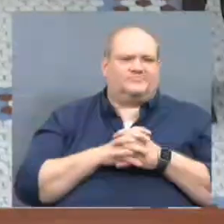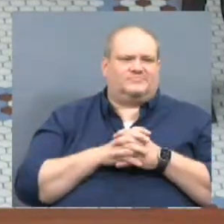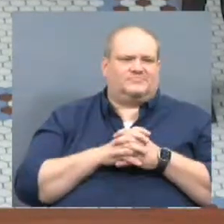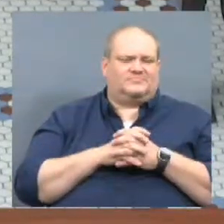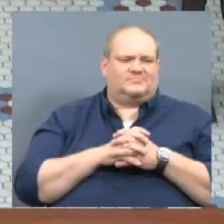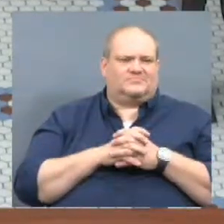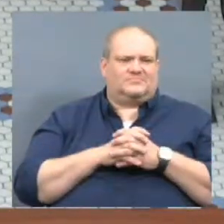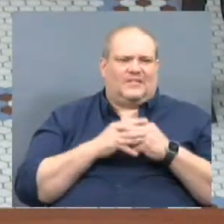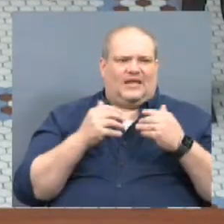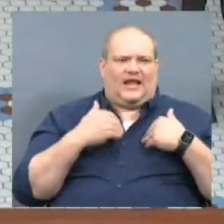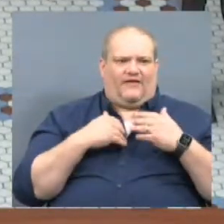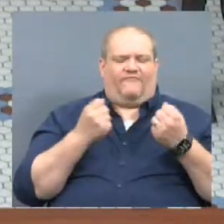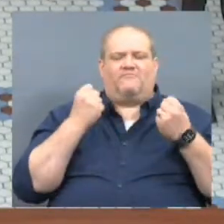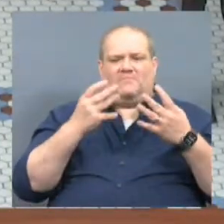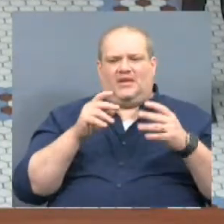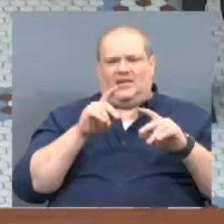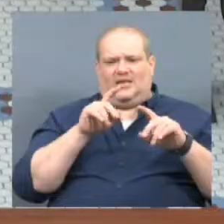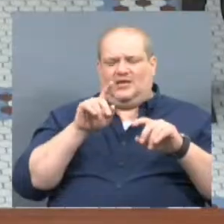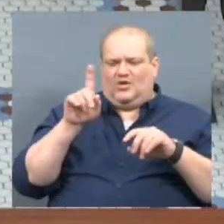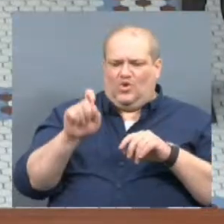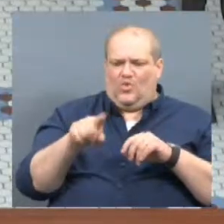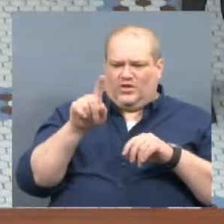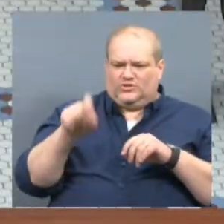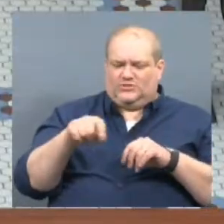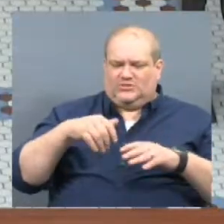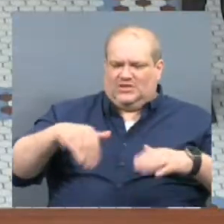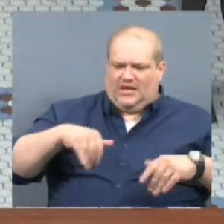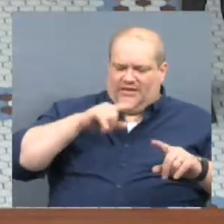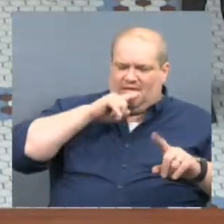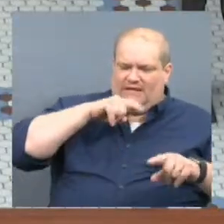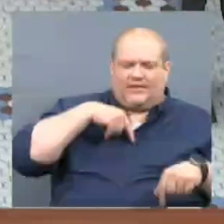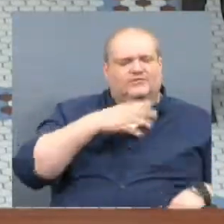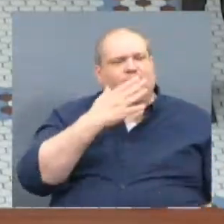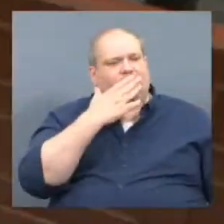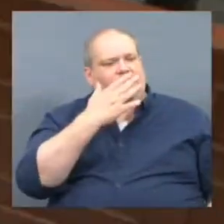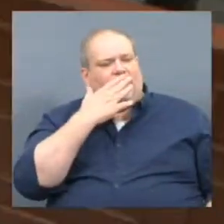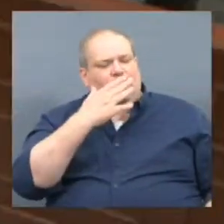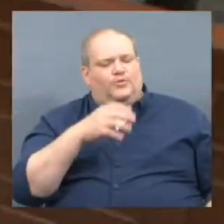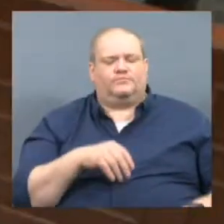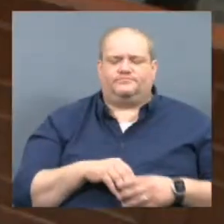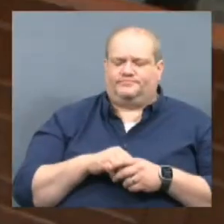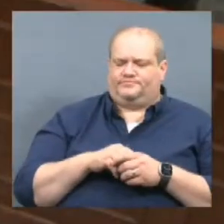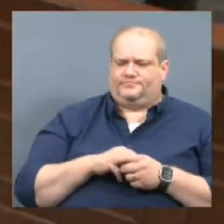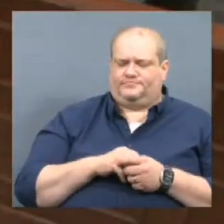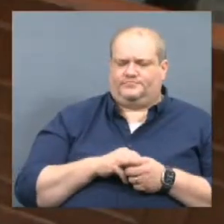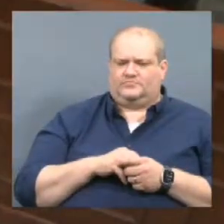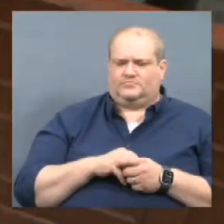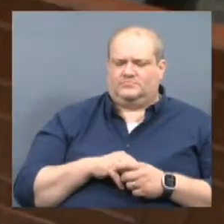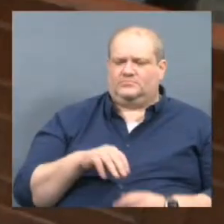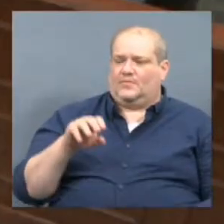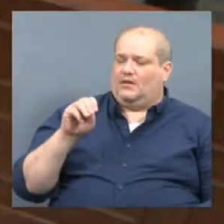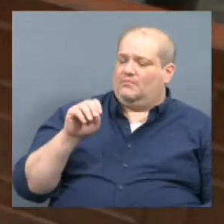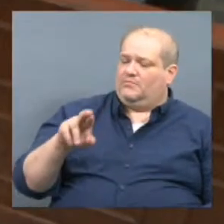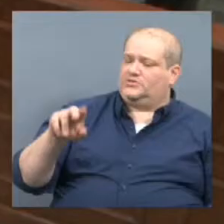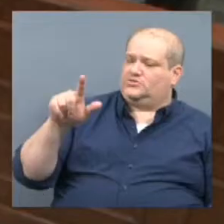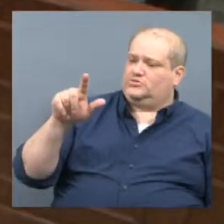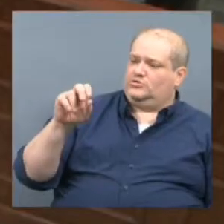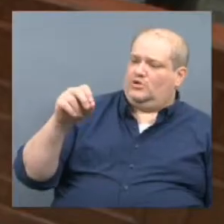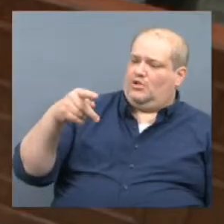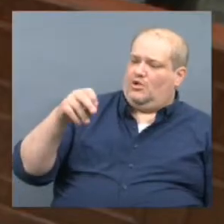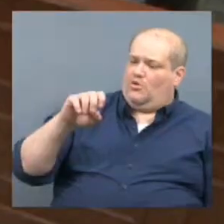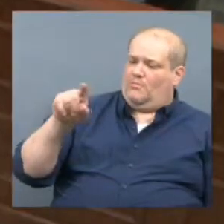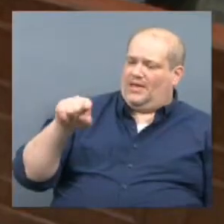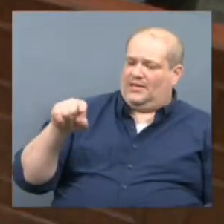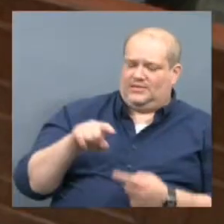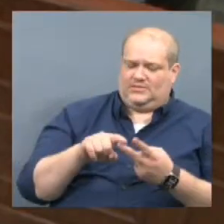there's a lot of unanswered questions. Thank you, Ms. Noble. Mr. Lopez, Ms. Gonzalez,